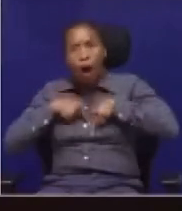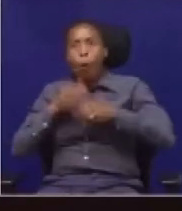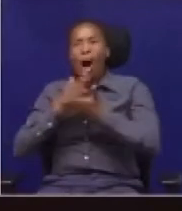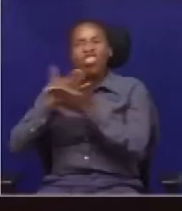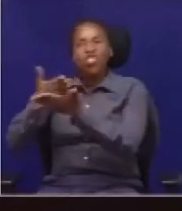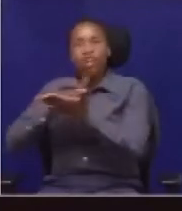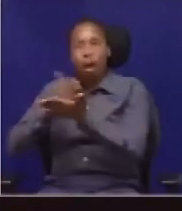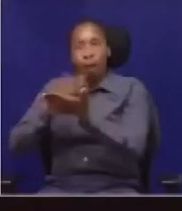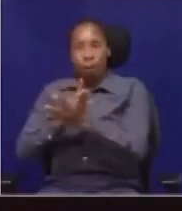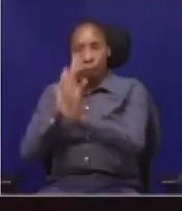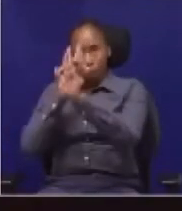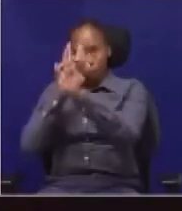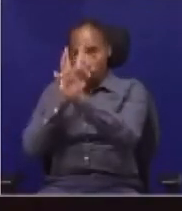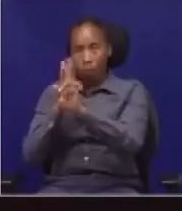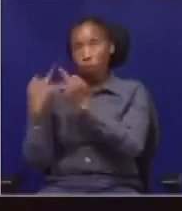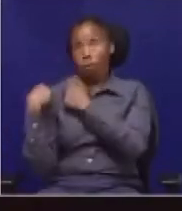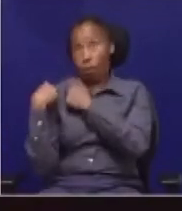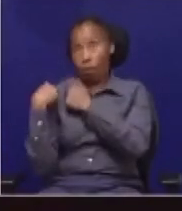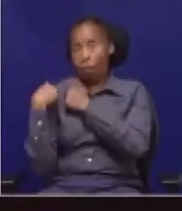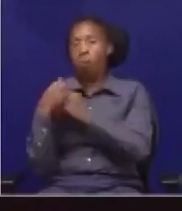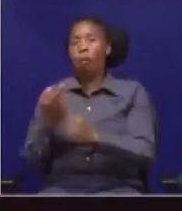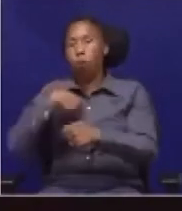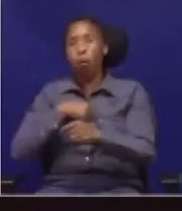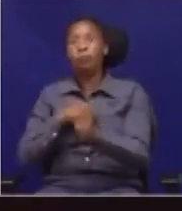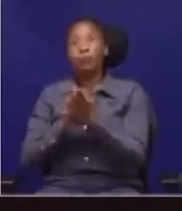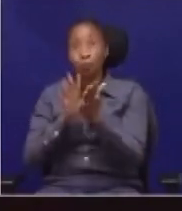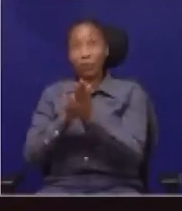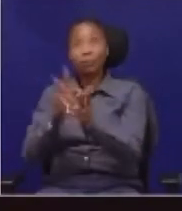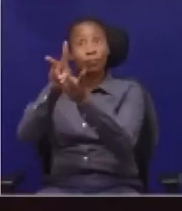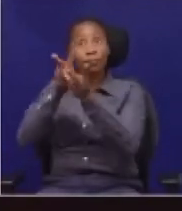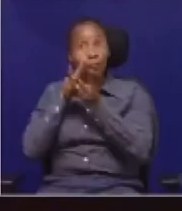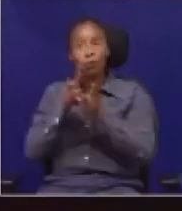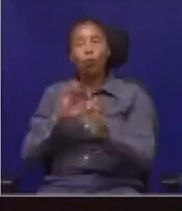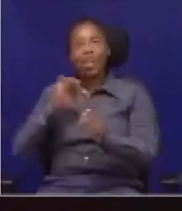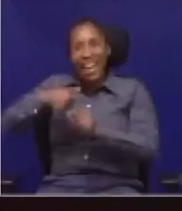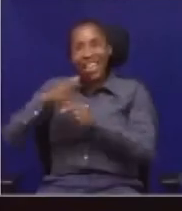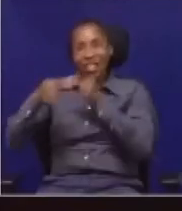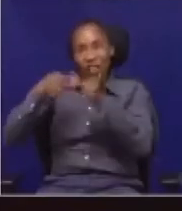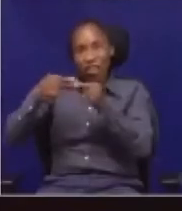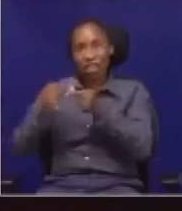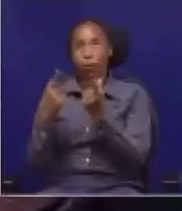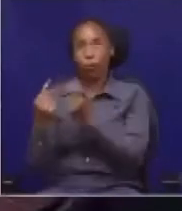responsibility, and we owe it to the next generation to do so. I thank you.